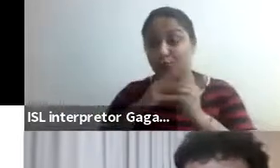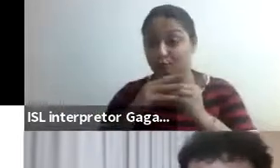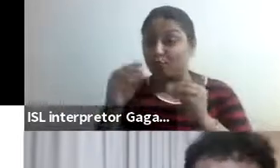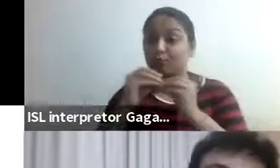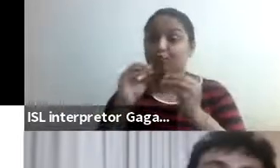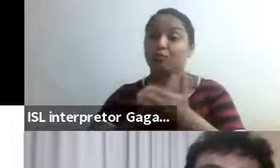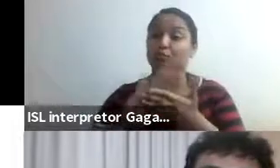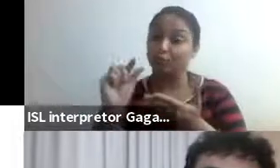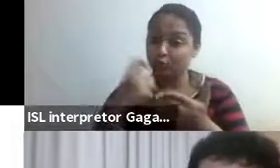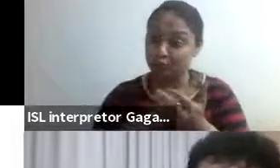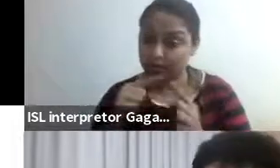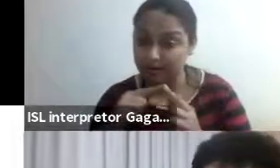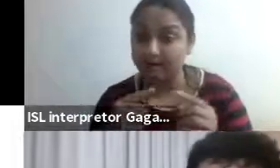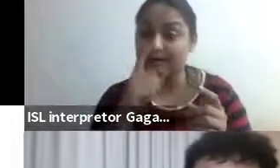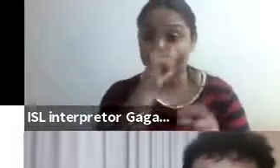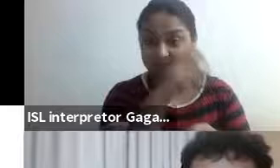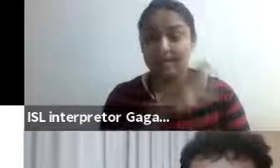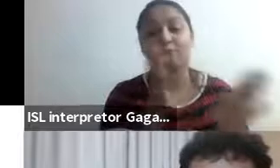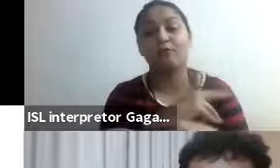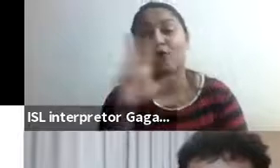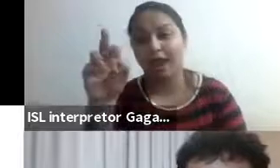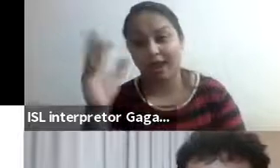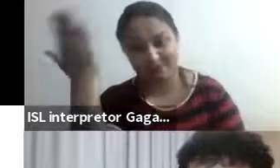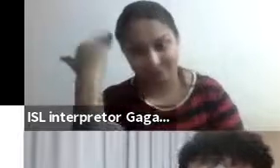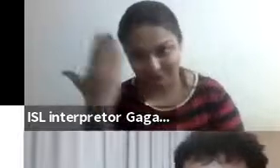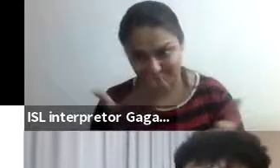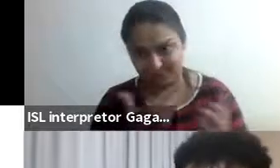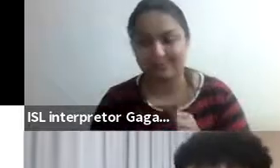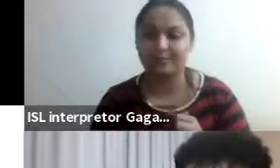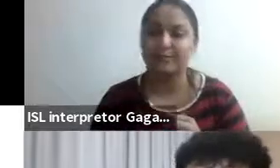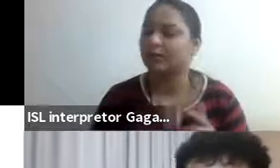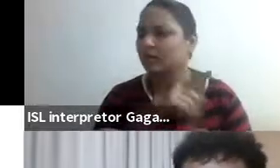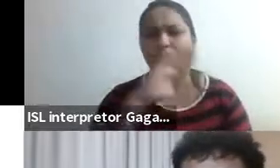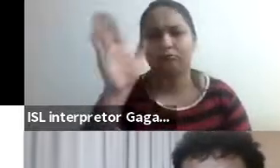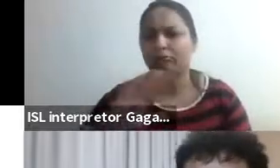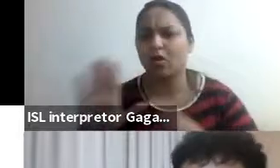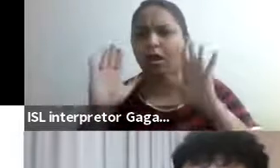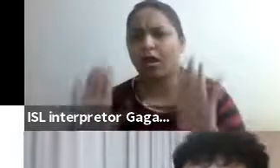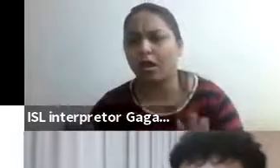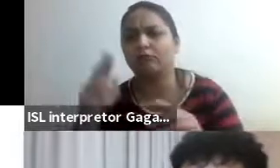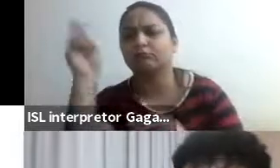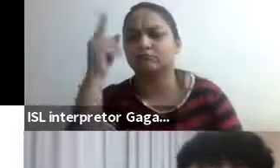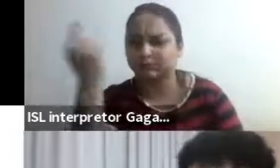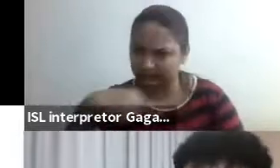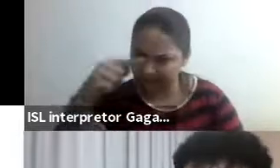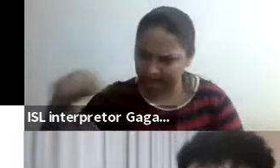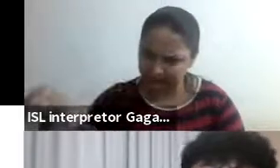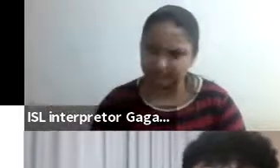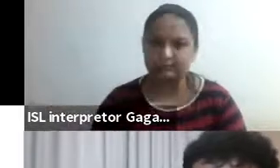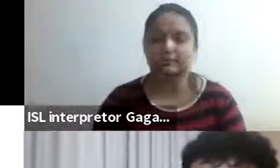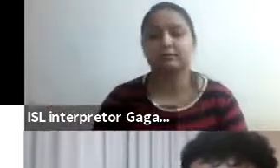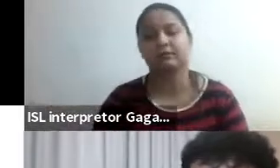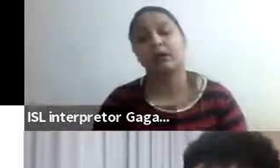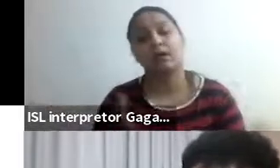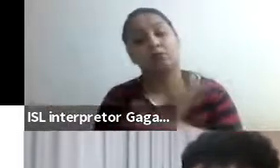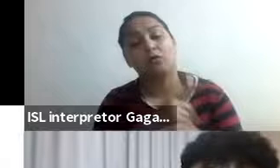by Abhishek Podar in the 80s, and because they didn't have her signature, they weren't attributed until we started going through